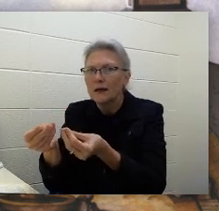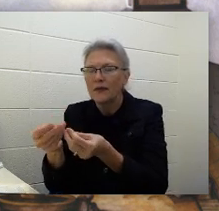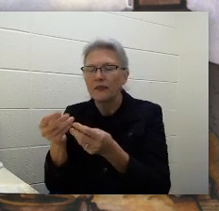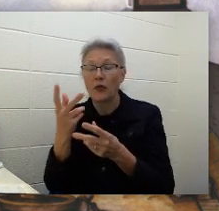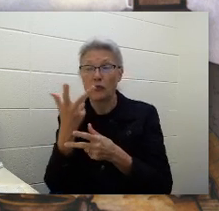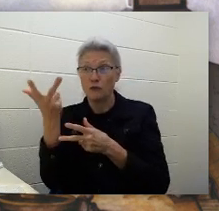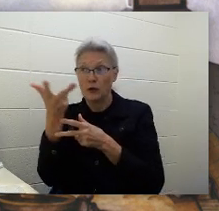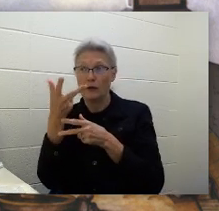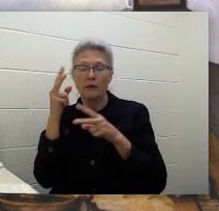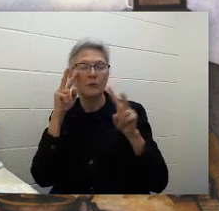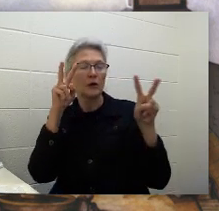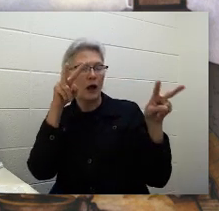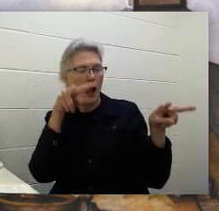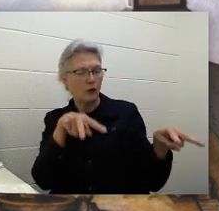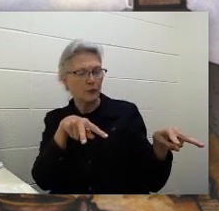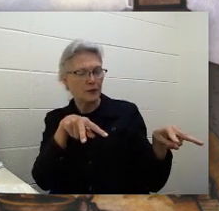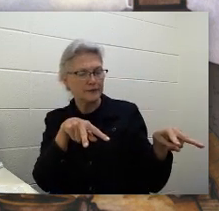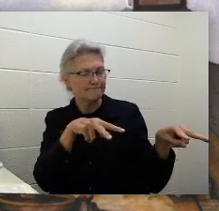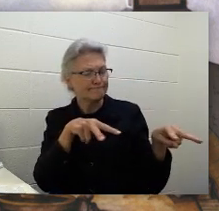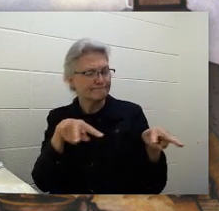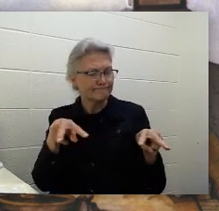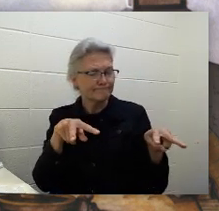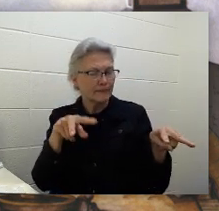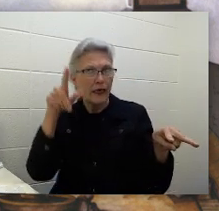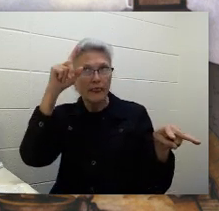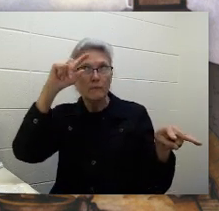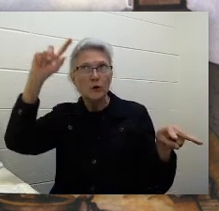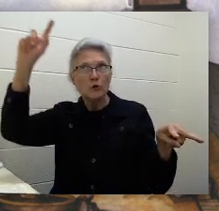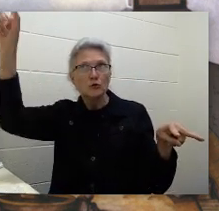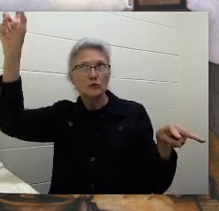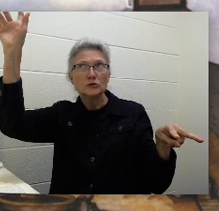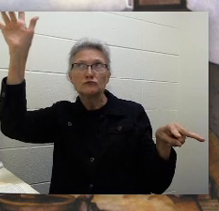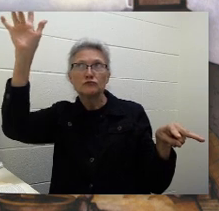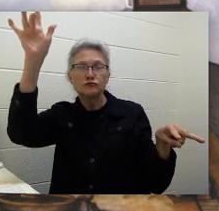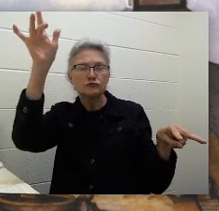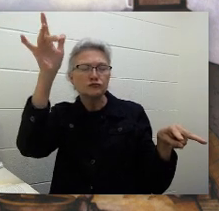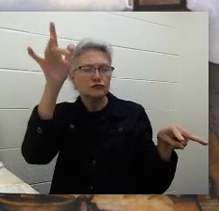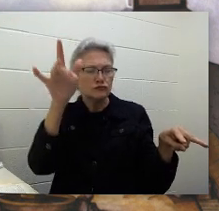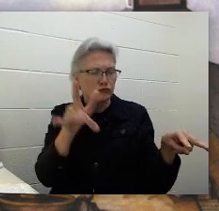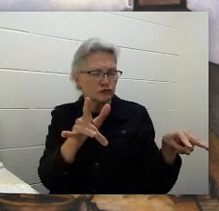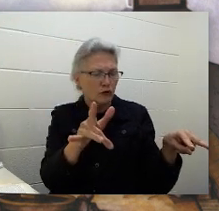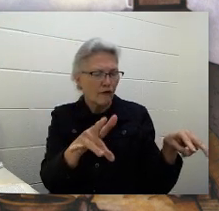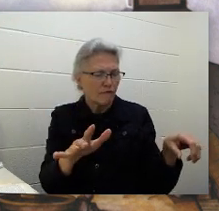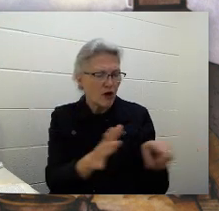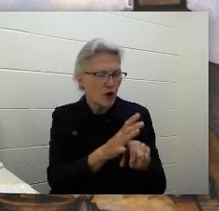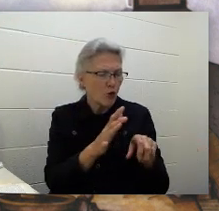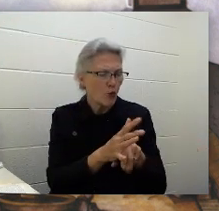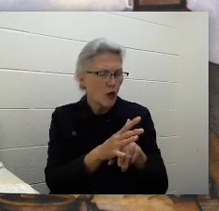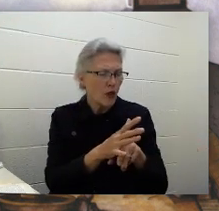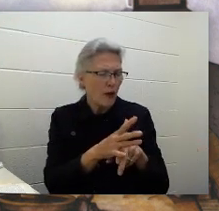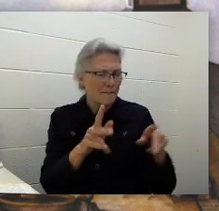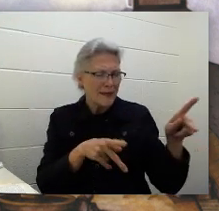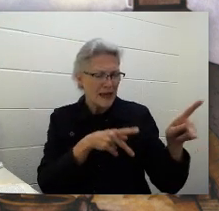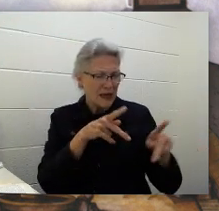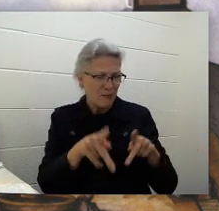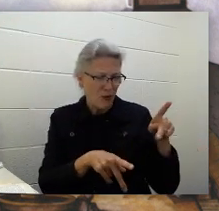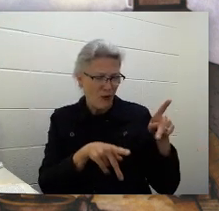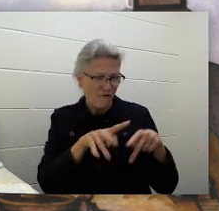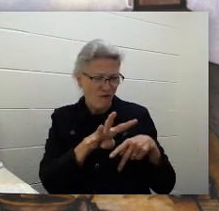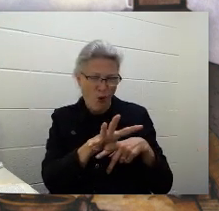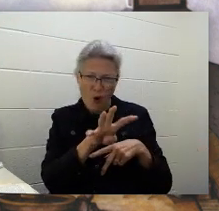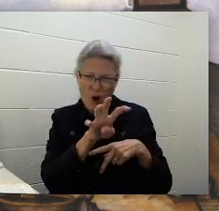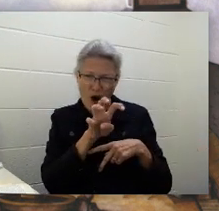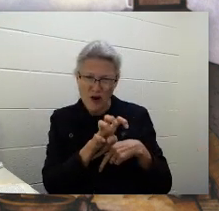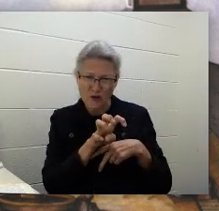moonlit plaza, filled with strange sleeping people from a city under the earth.